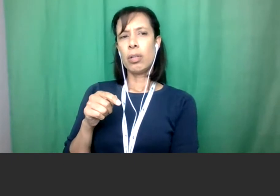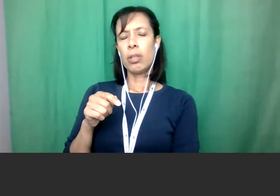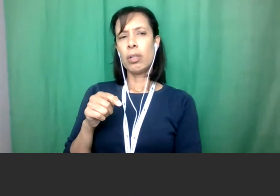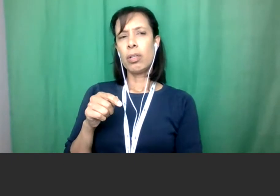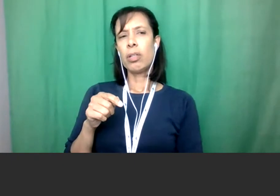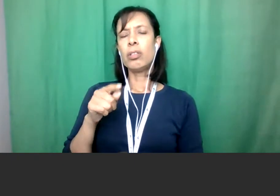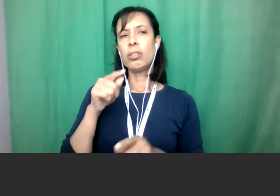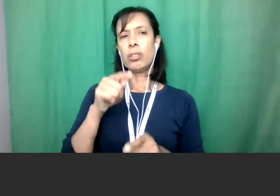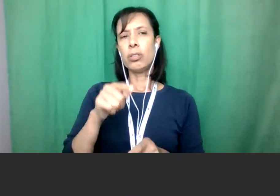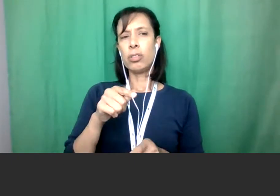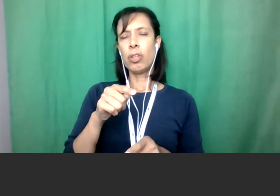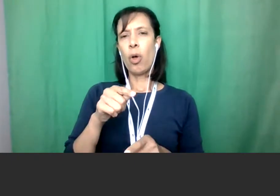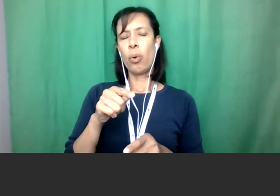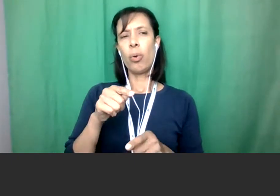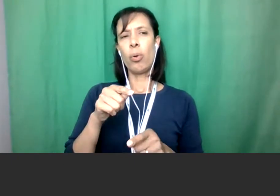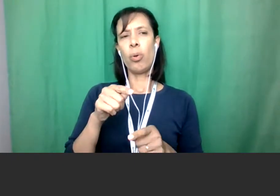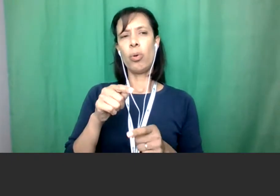sciences